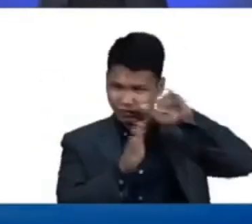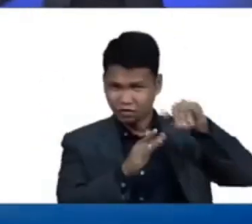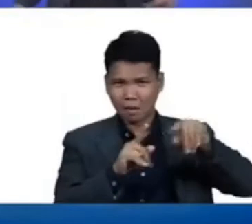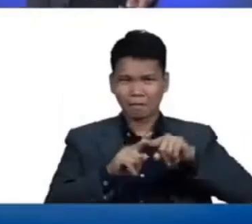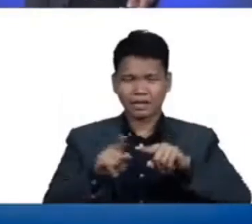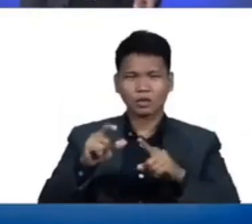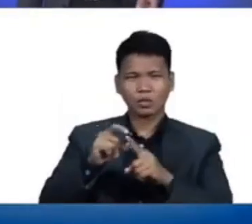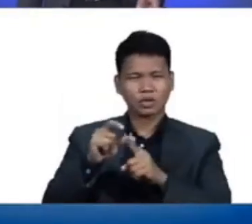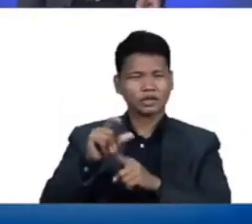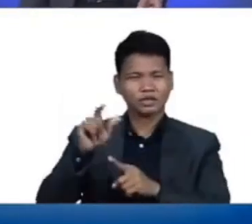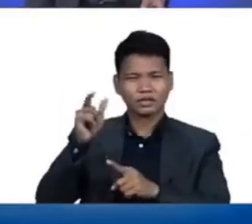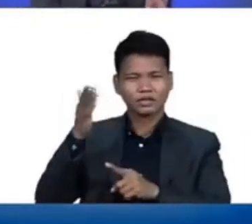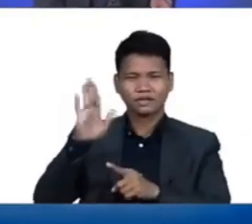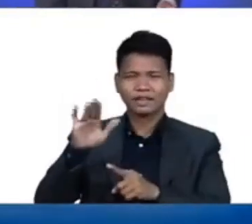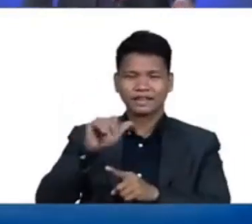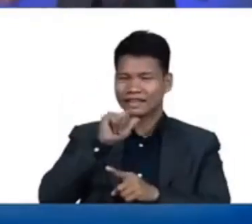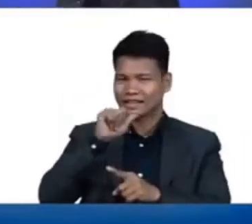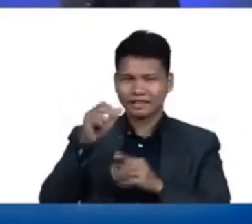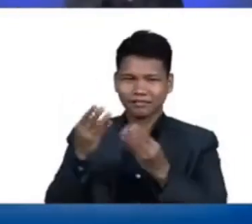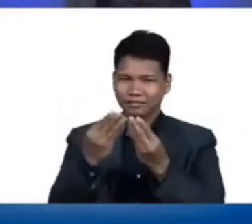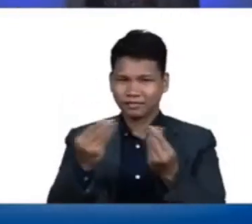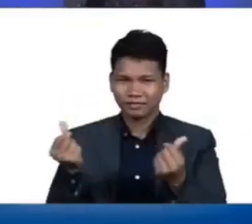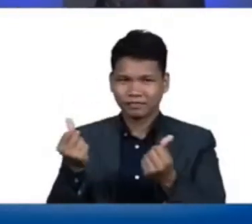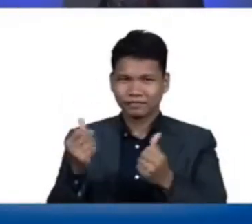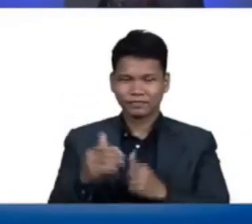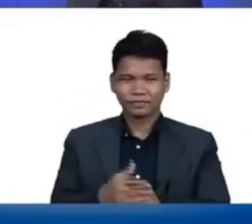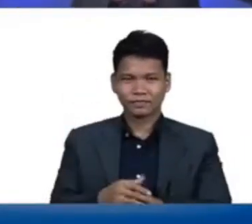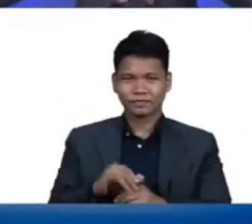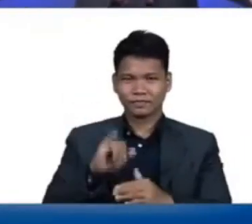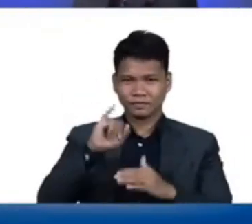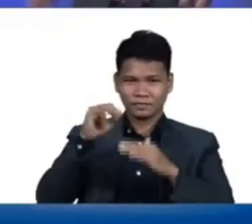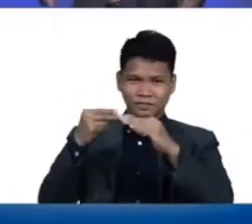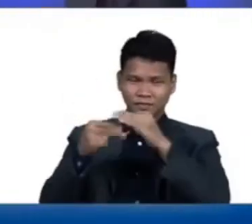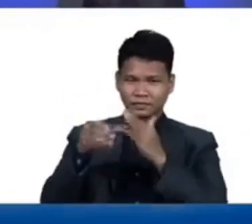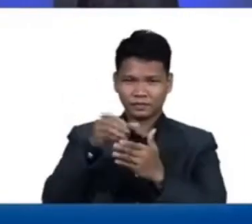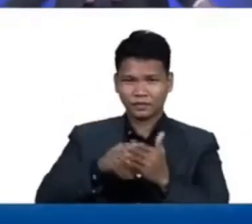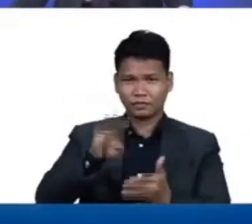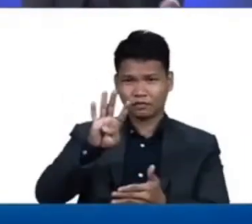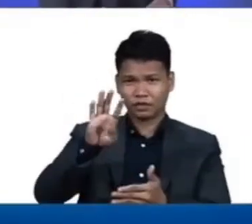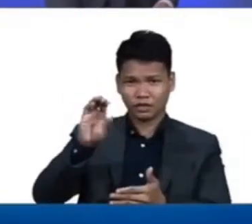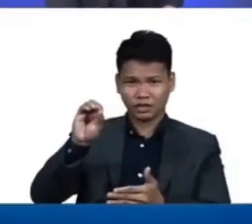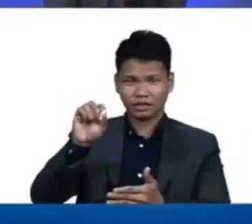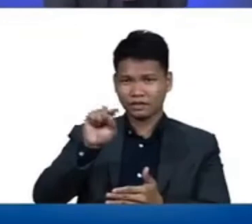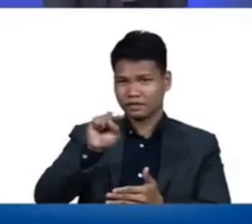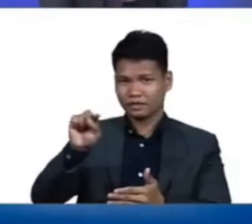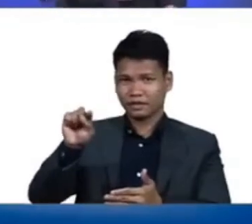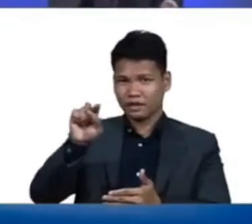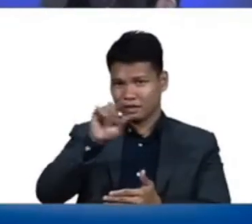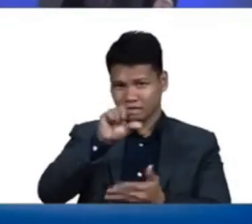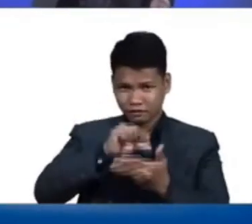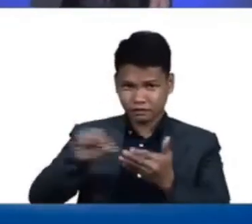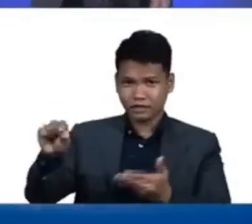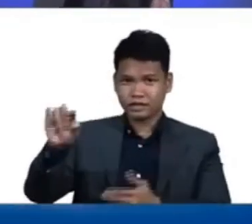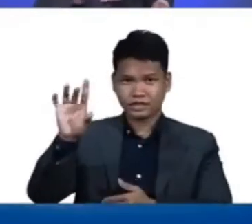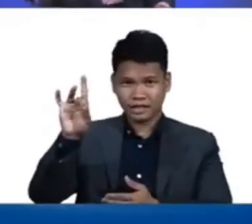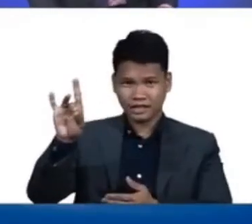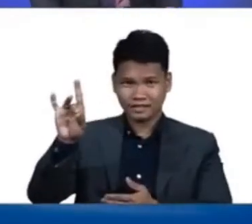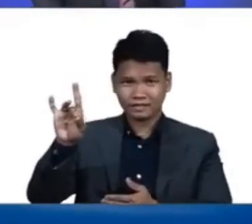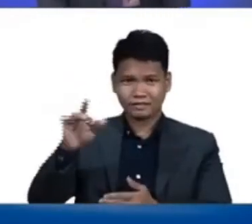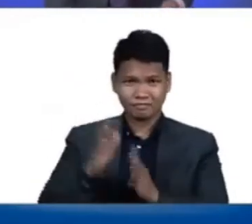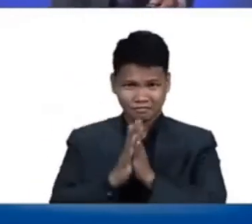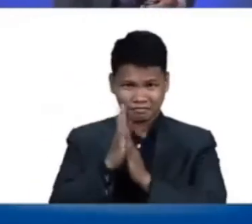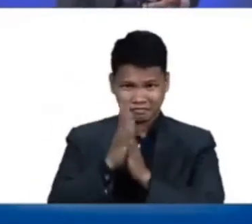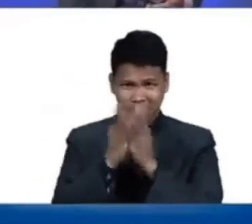Isaiah 40 verse 8 the grass will wither the flower will fade but the word of God stands